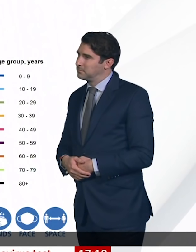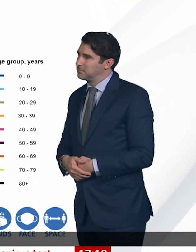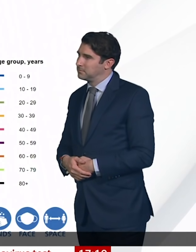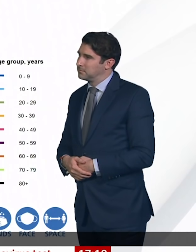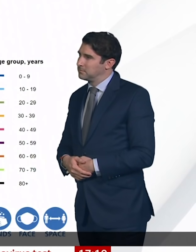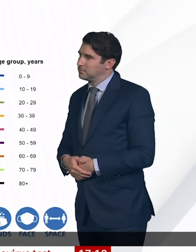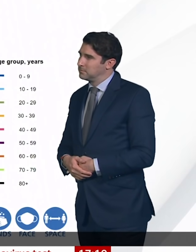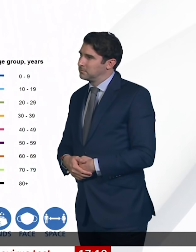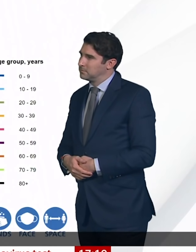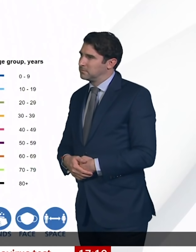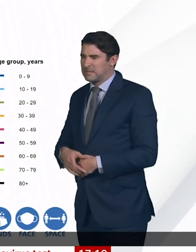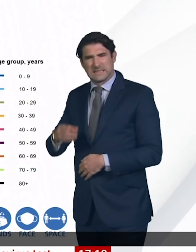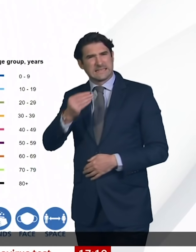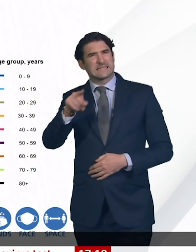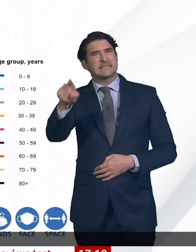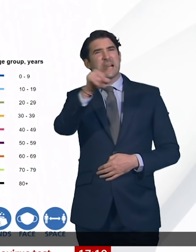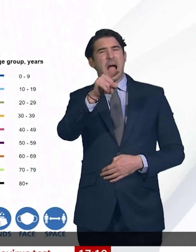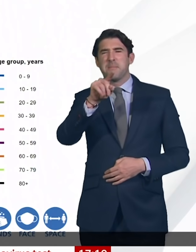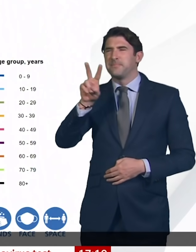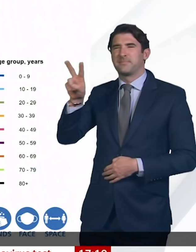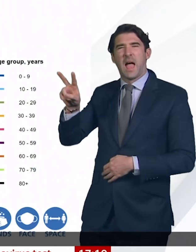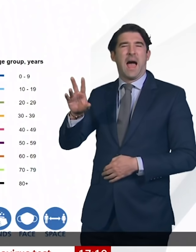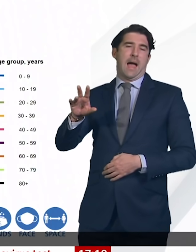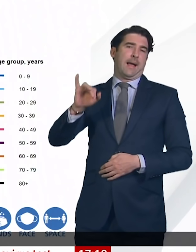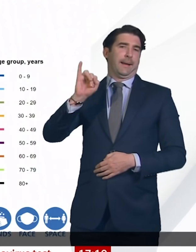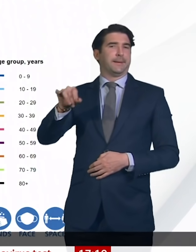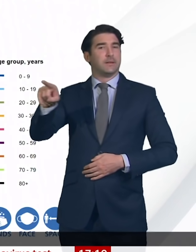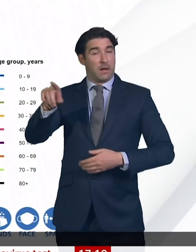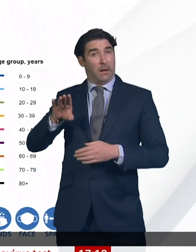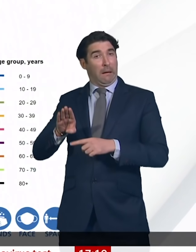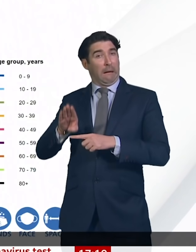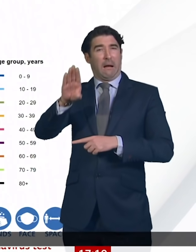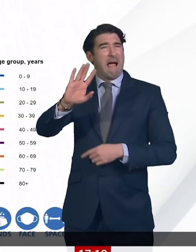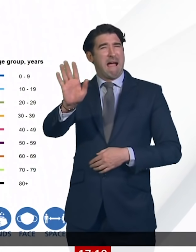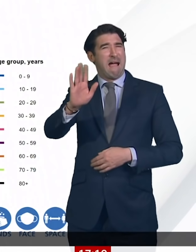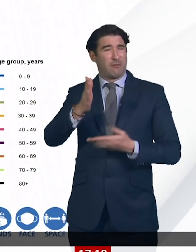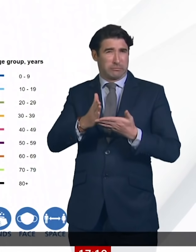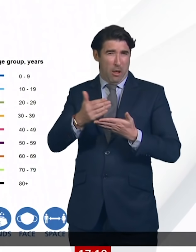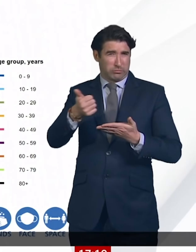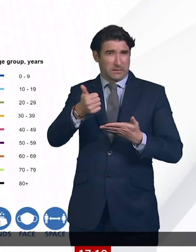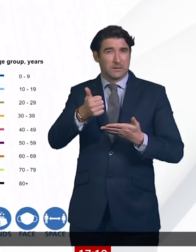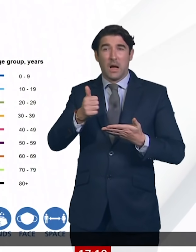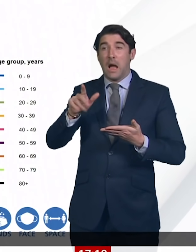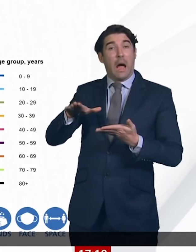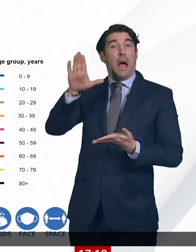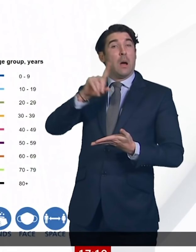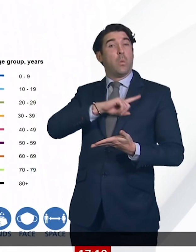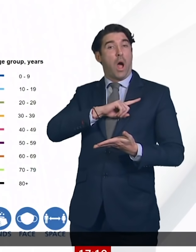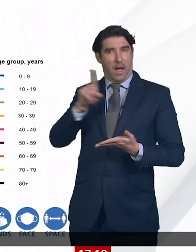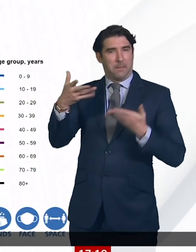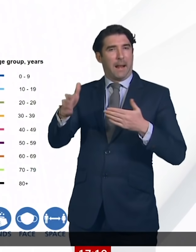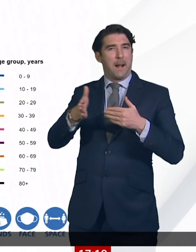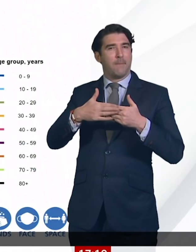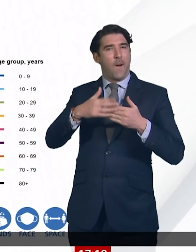capacity, so this is a different way of looking at the same thing in the same areas, looking at test positivity